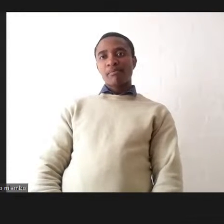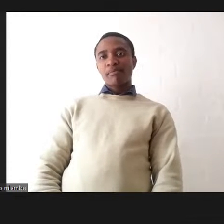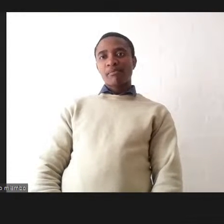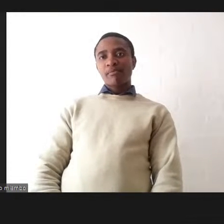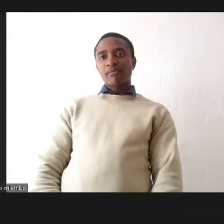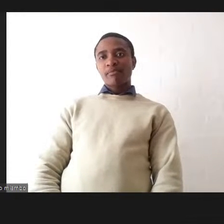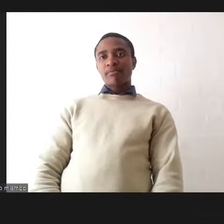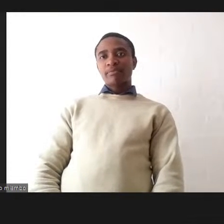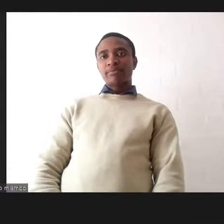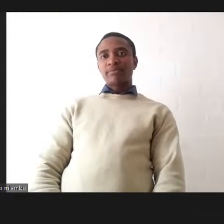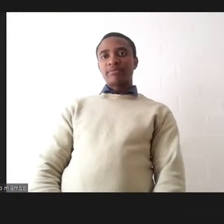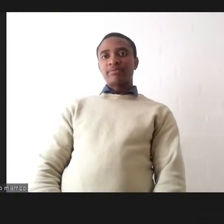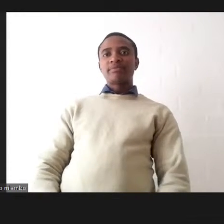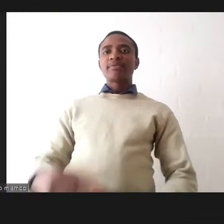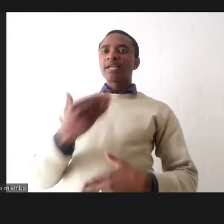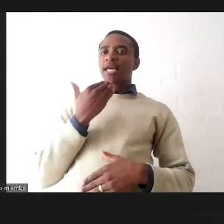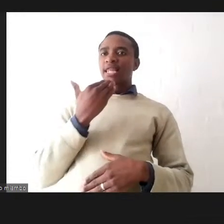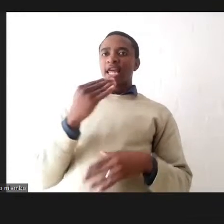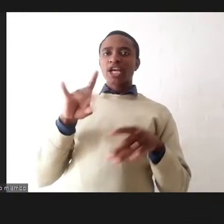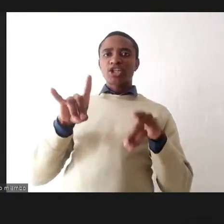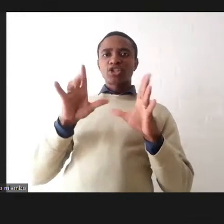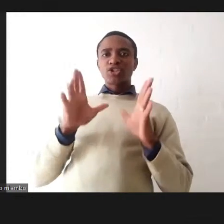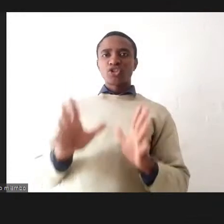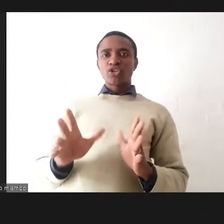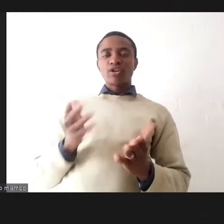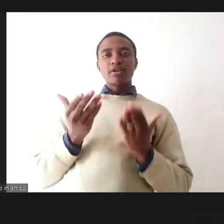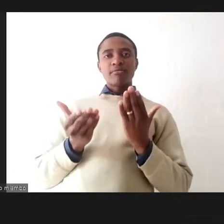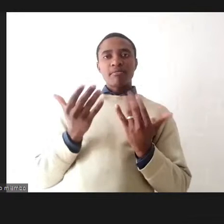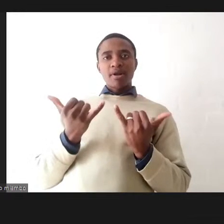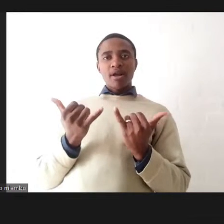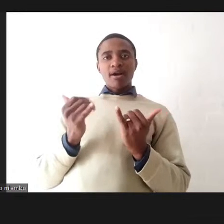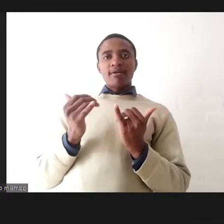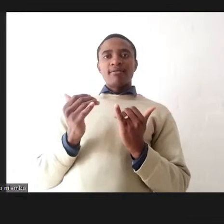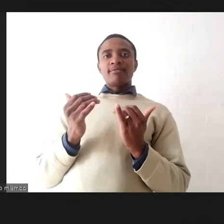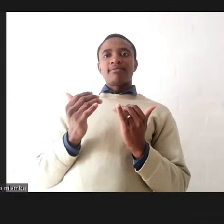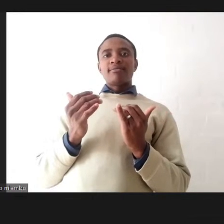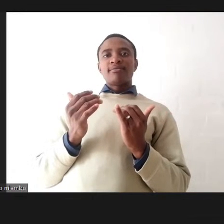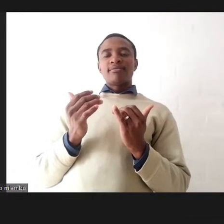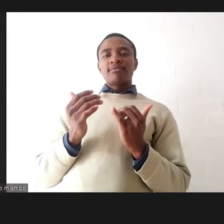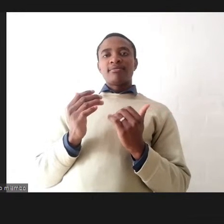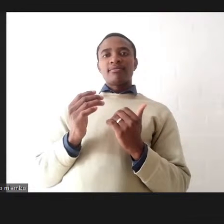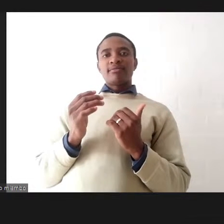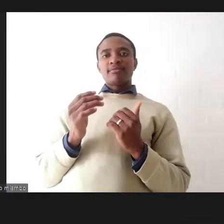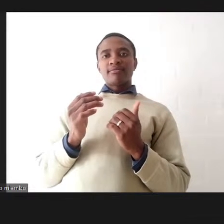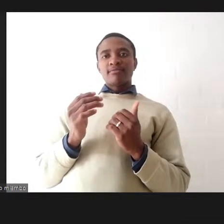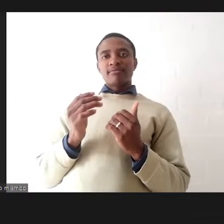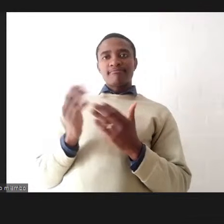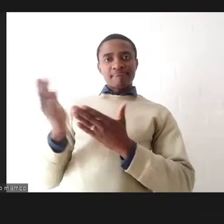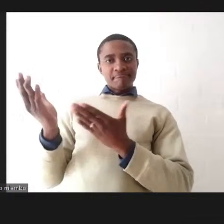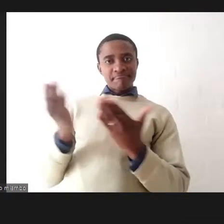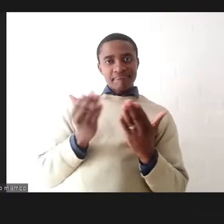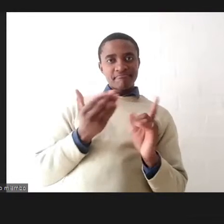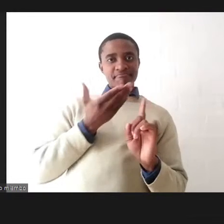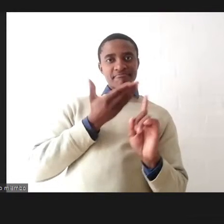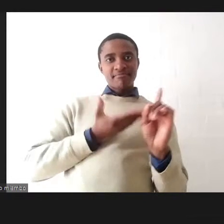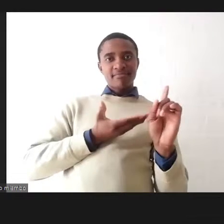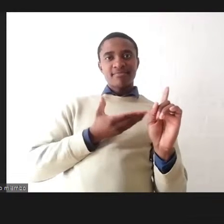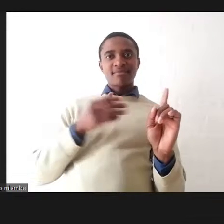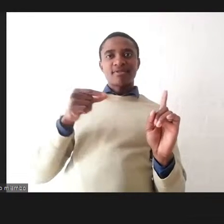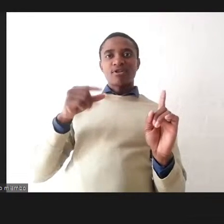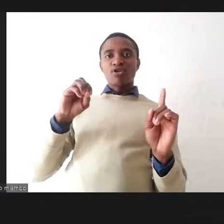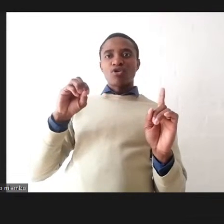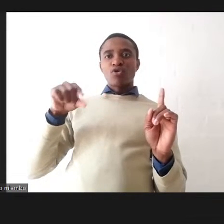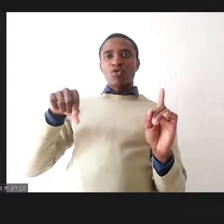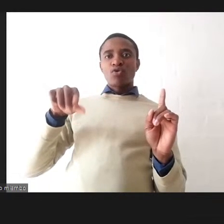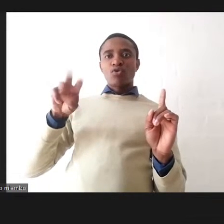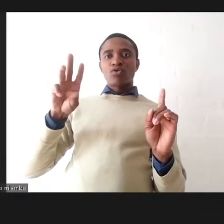Thanks a lot, Chair. Maybe we should give Mr. Kokwana a chance to say a few words before we close,